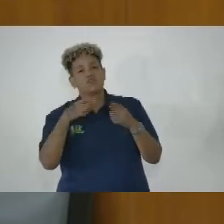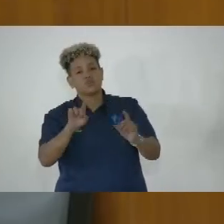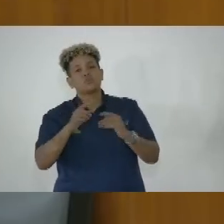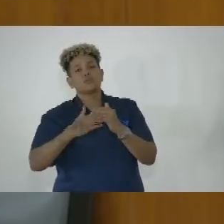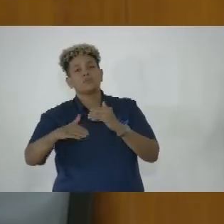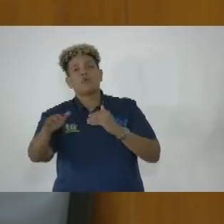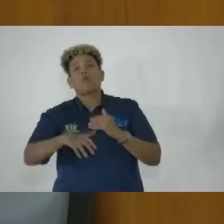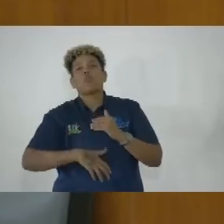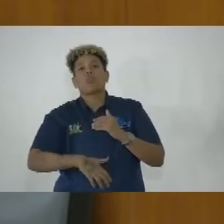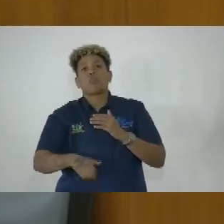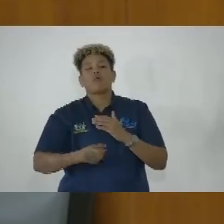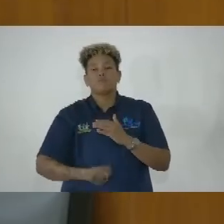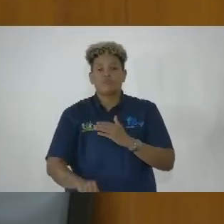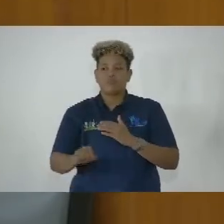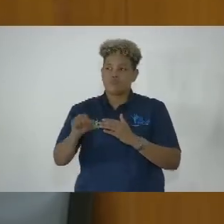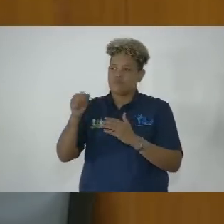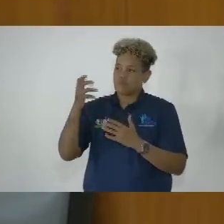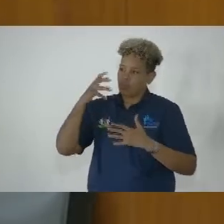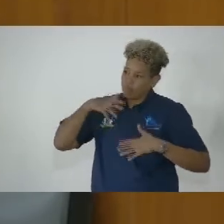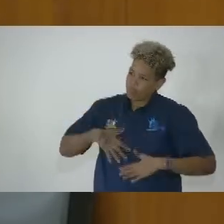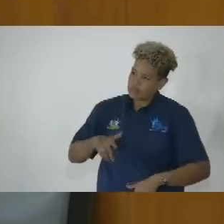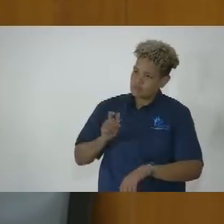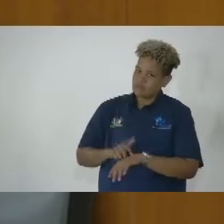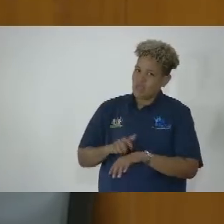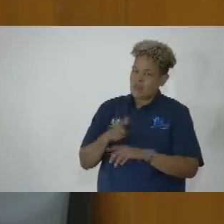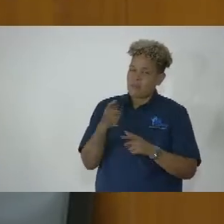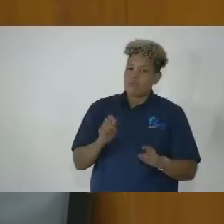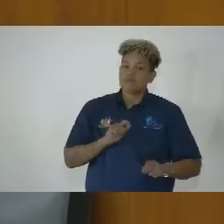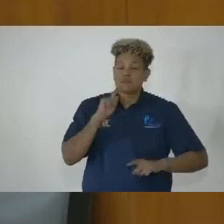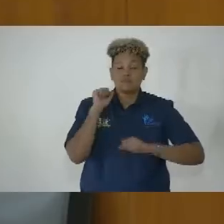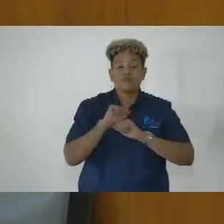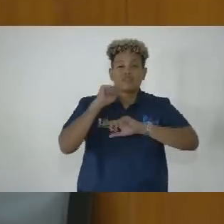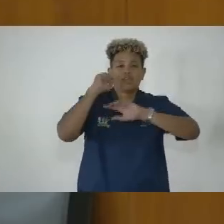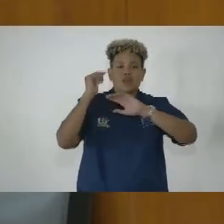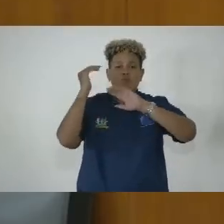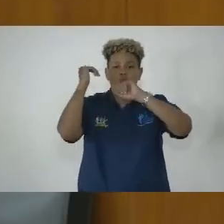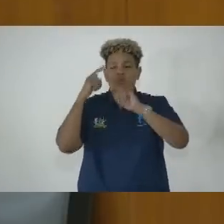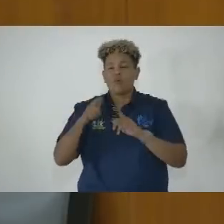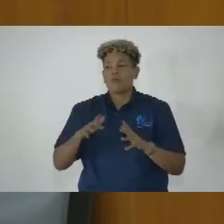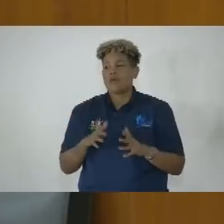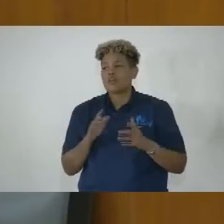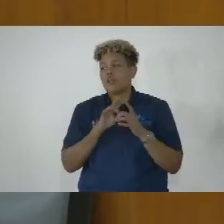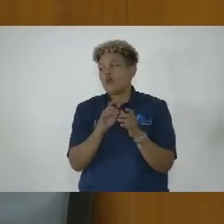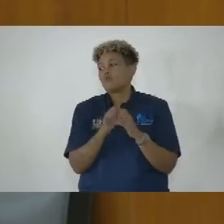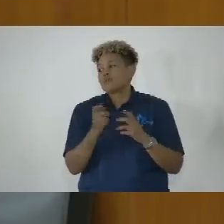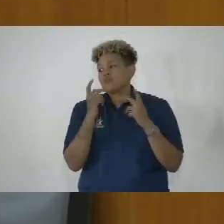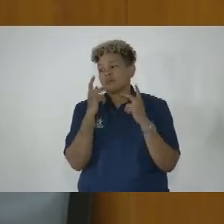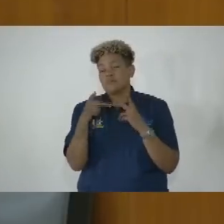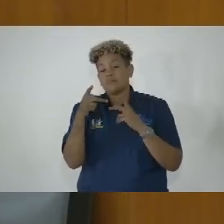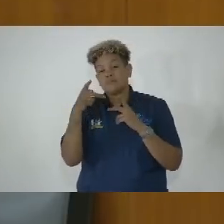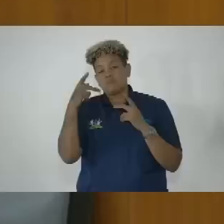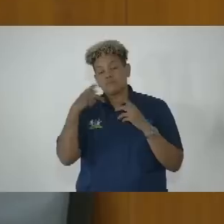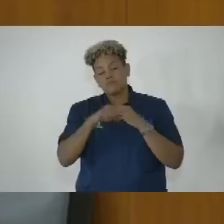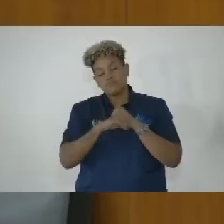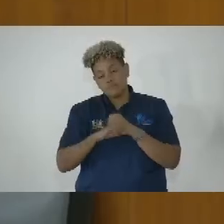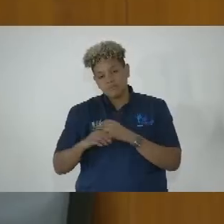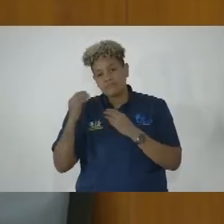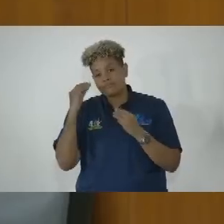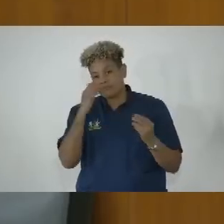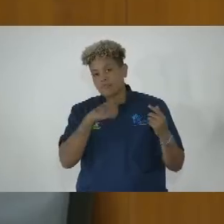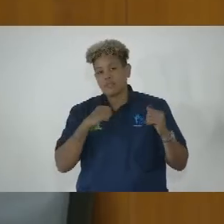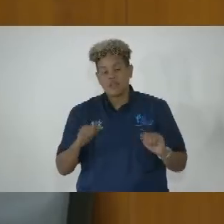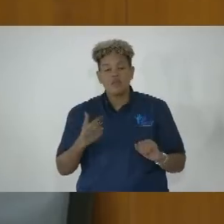postpartum period. And so, Mr. President, I hope that along with public education, we may see a